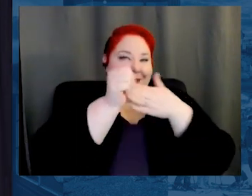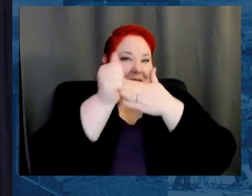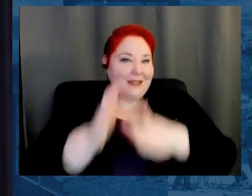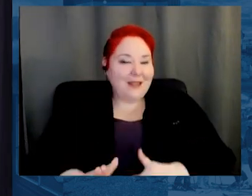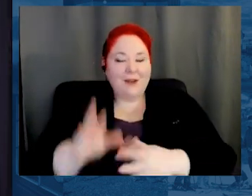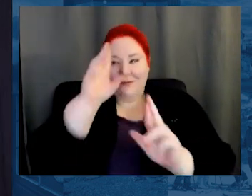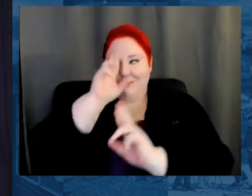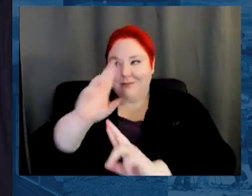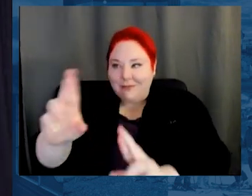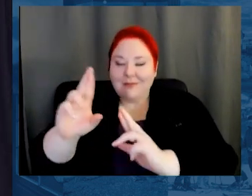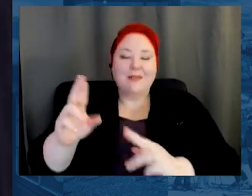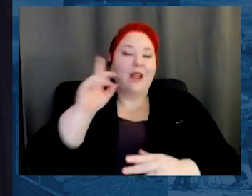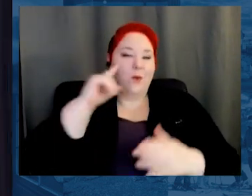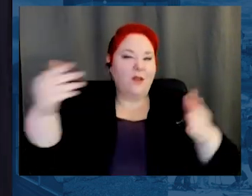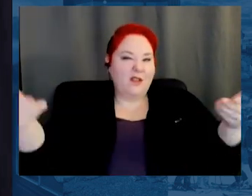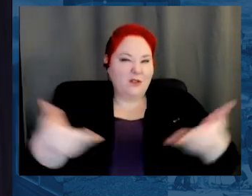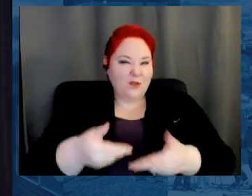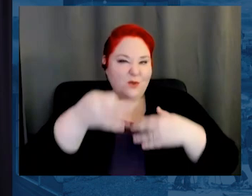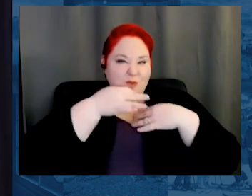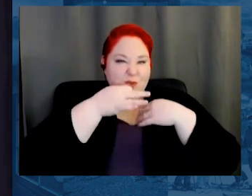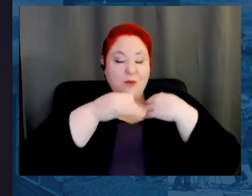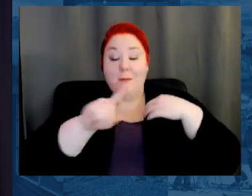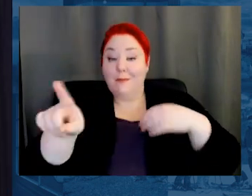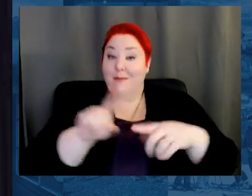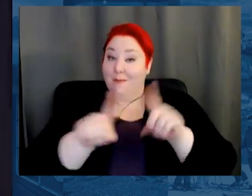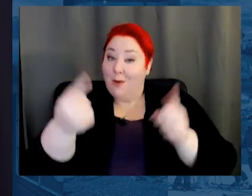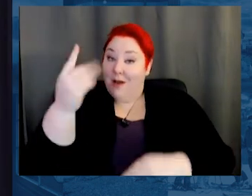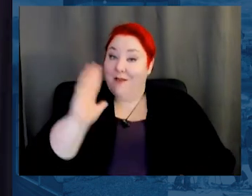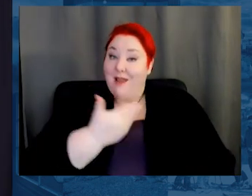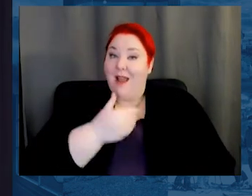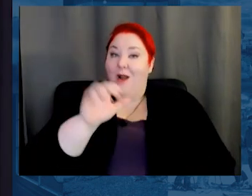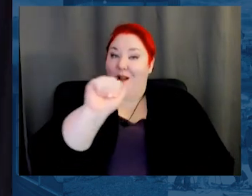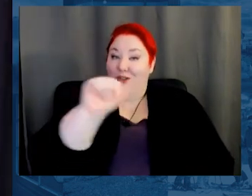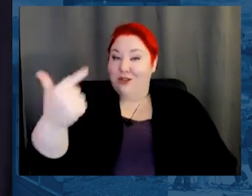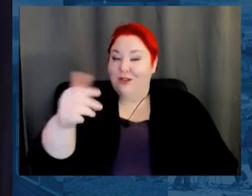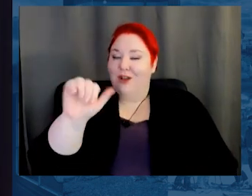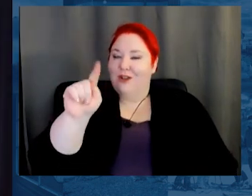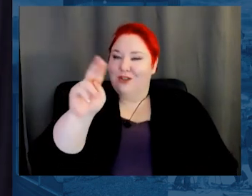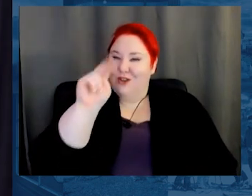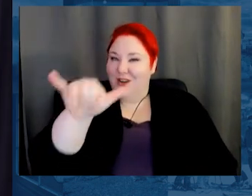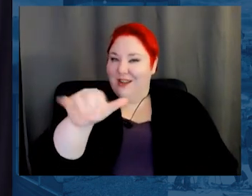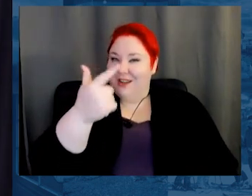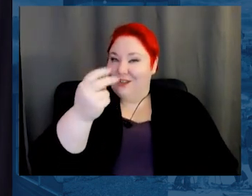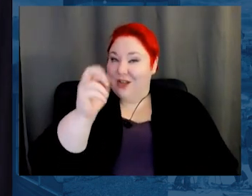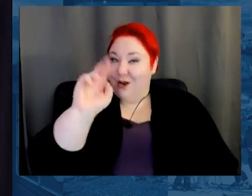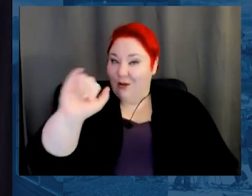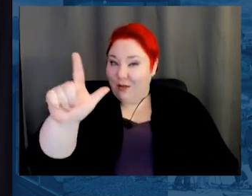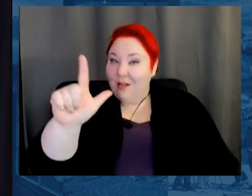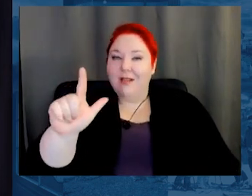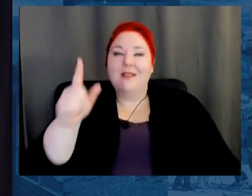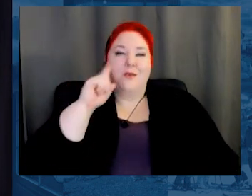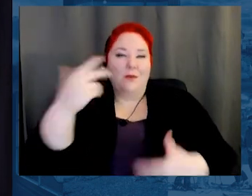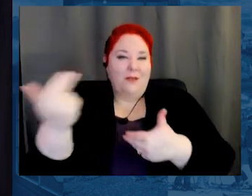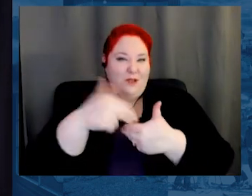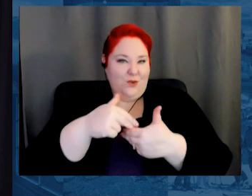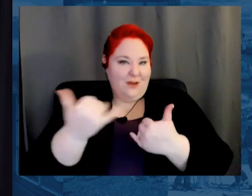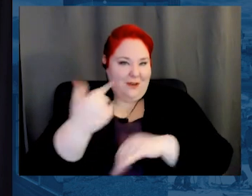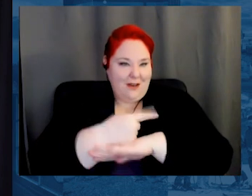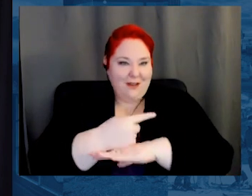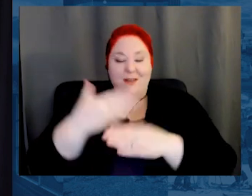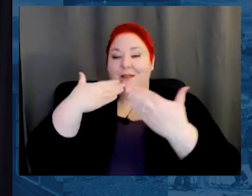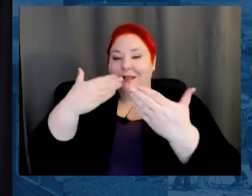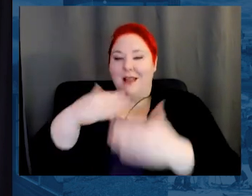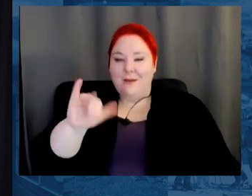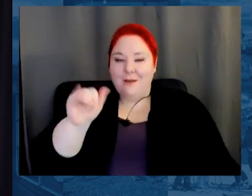but I'll give you a clue. One of them is our Attorney General who's joined us here today. So I want to thank Tish James for being here,